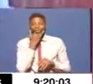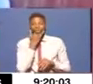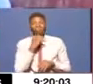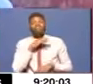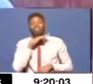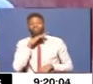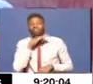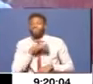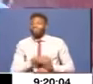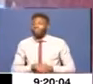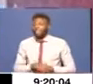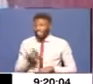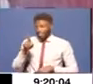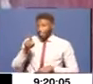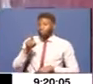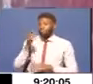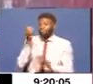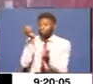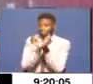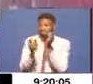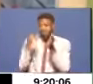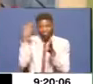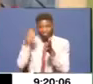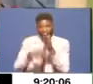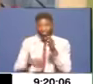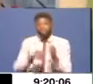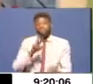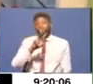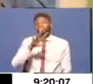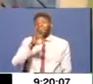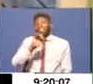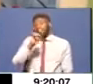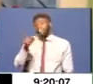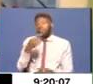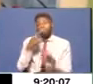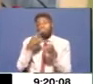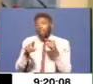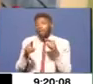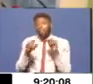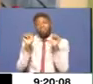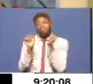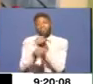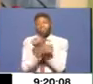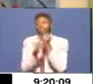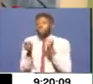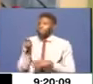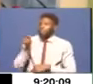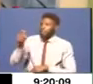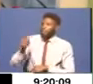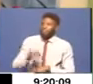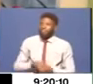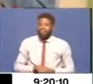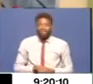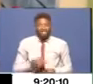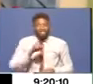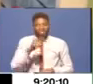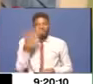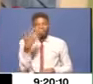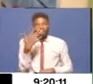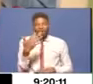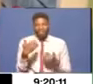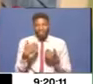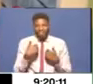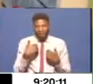fine which was required to secure her release. Alishikwa, alikuwa ameshika tu karatasi kadogo hivi, alikuwa anaenda kudump mahali